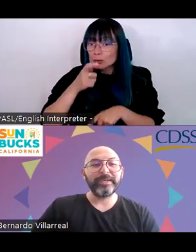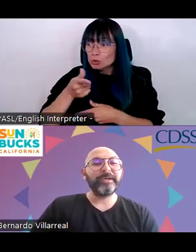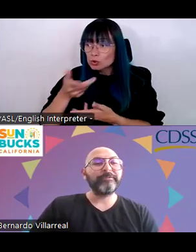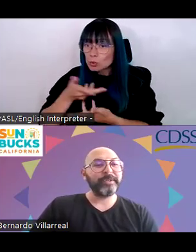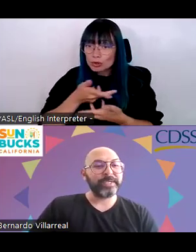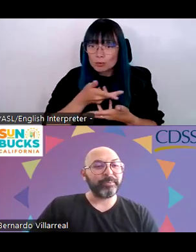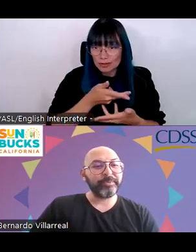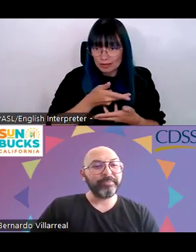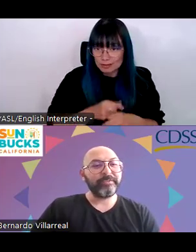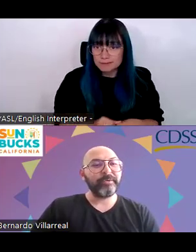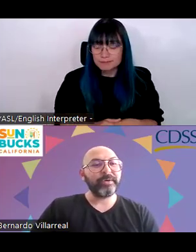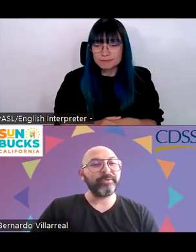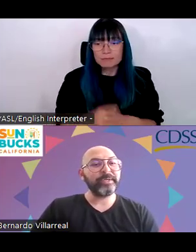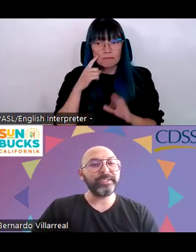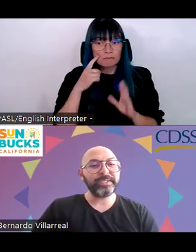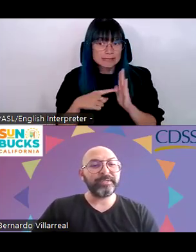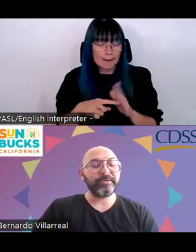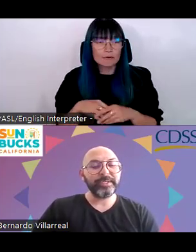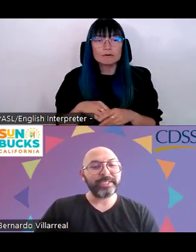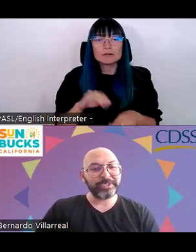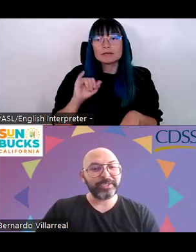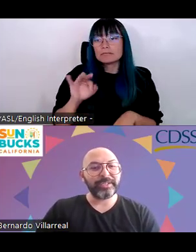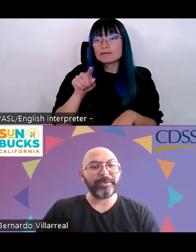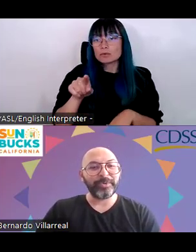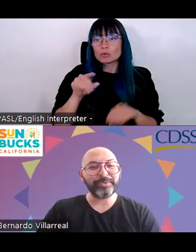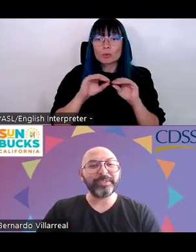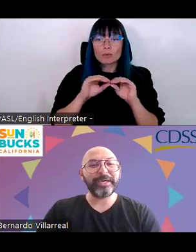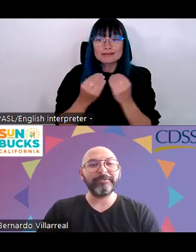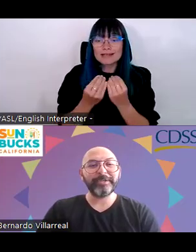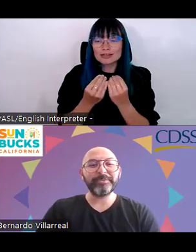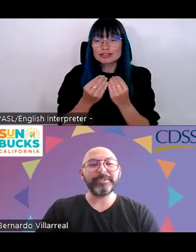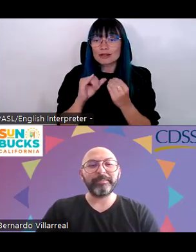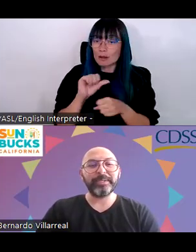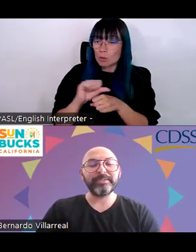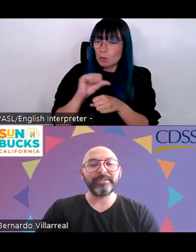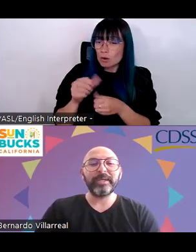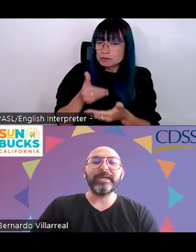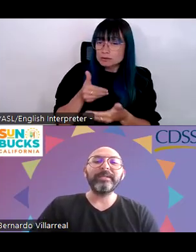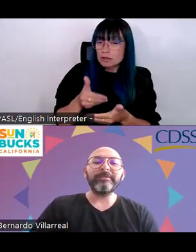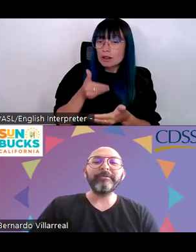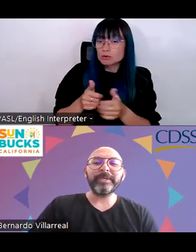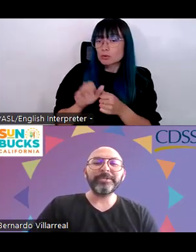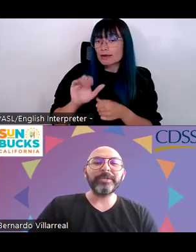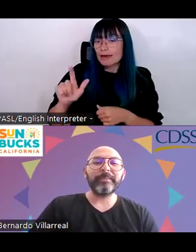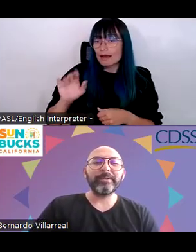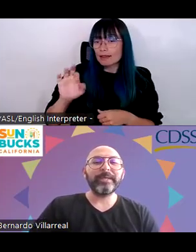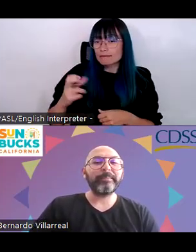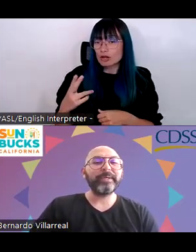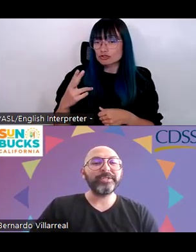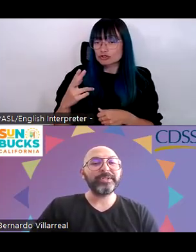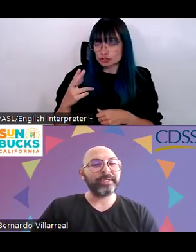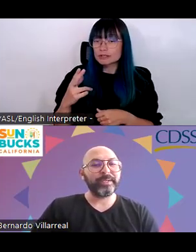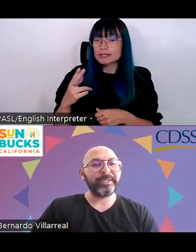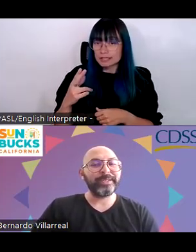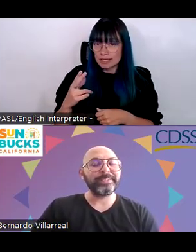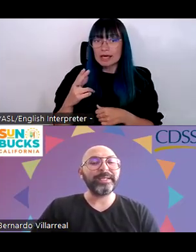with. For example, if you are an organization that works with CalFresh recipients, the information about